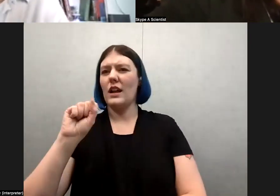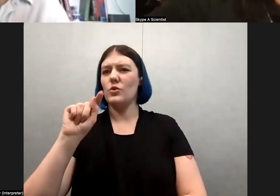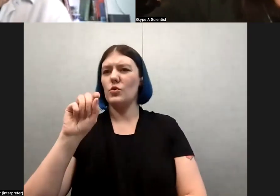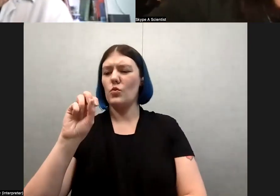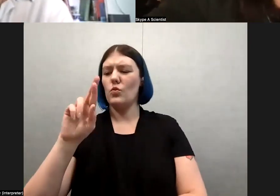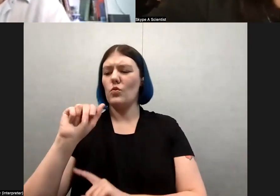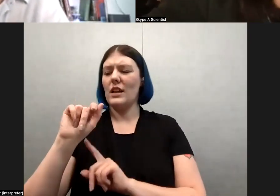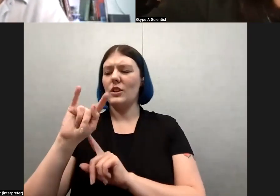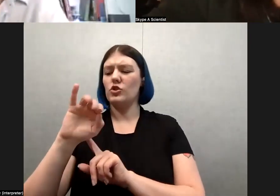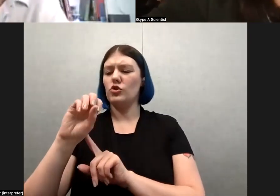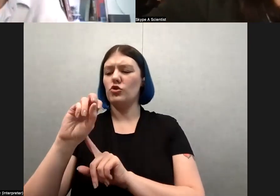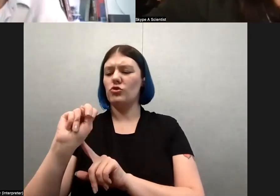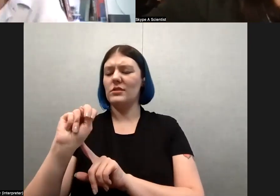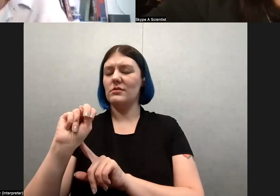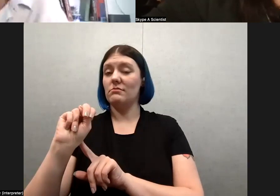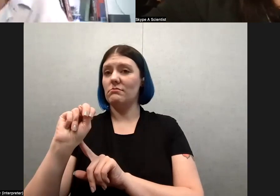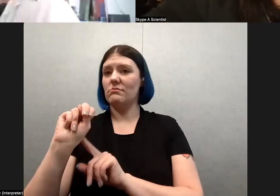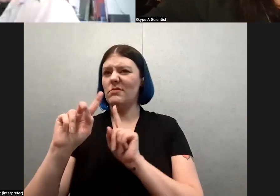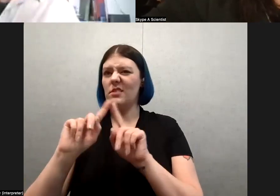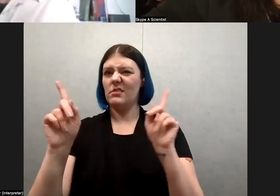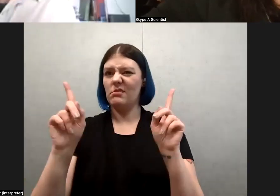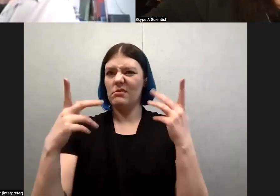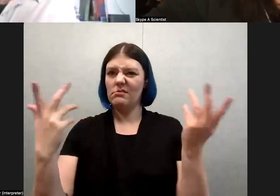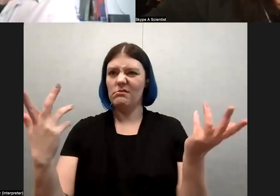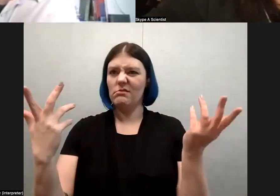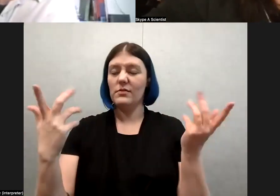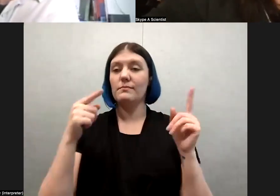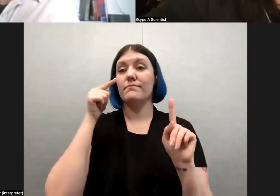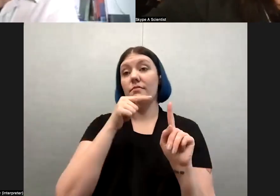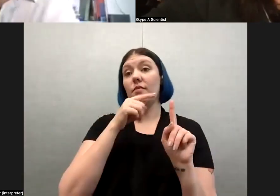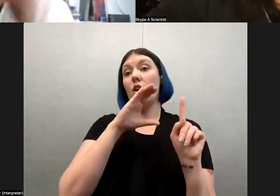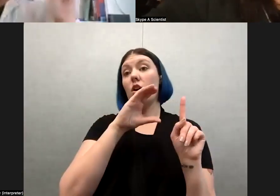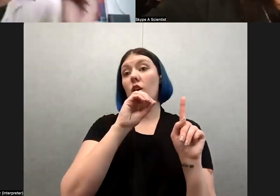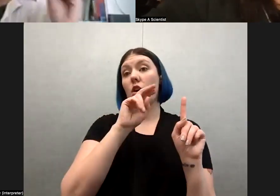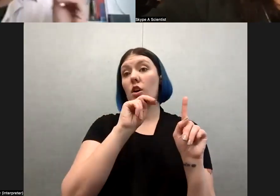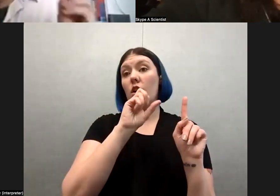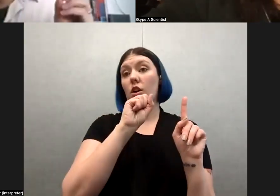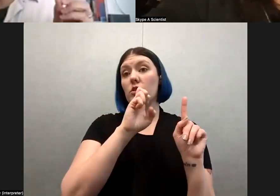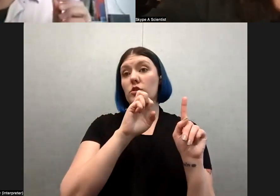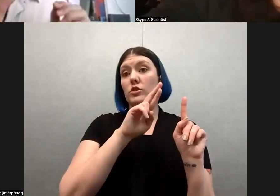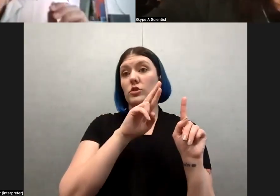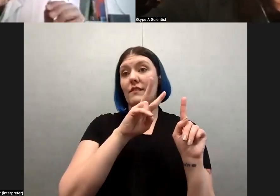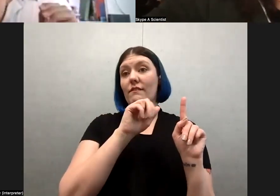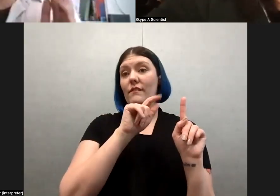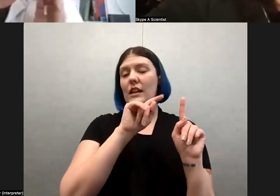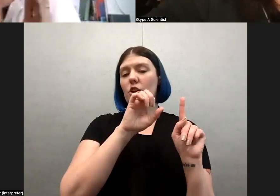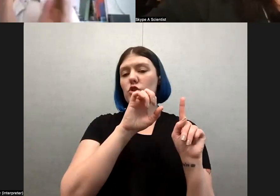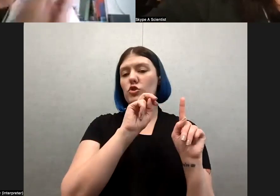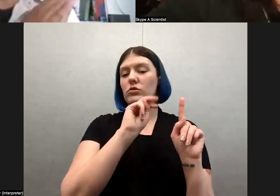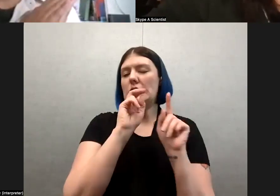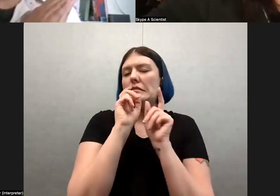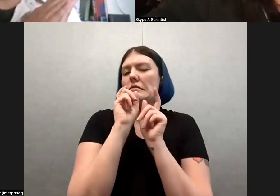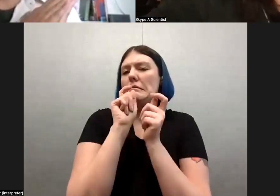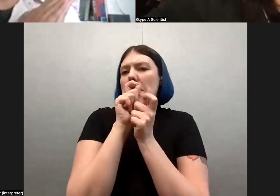Okay. So conservation, and it's kind of a nuanced distinction, but when we think